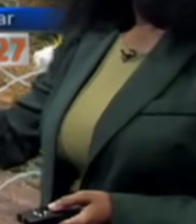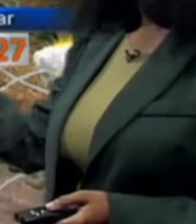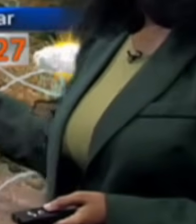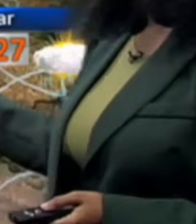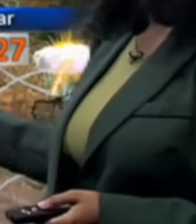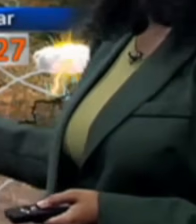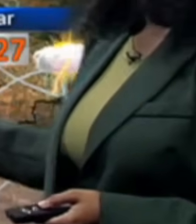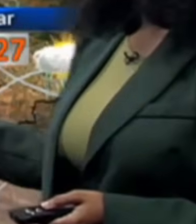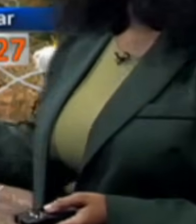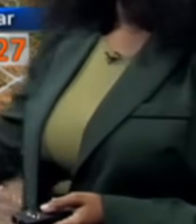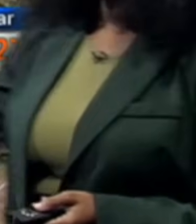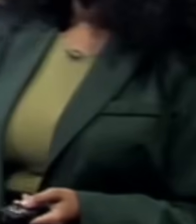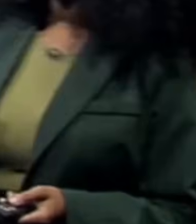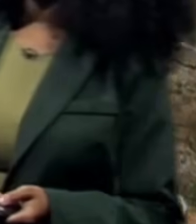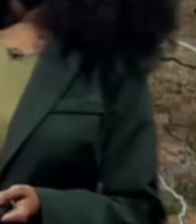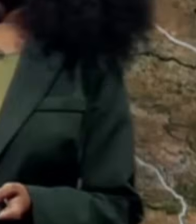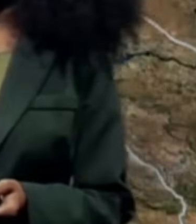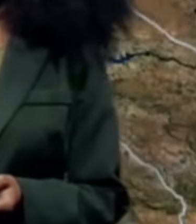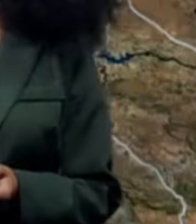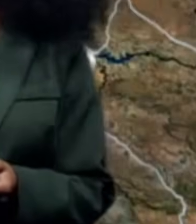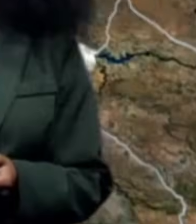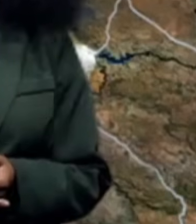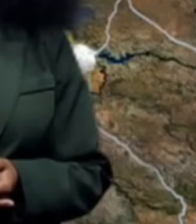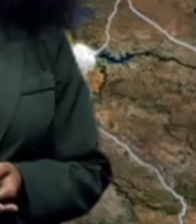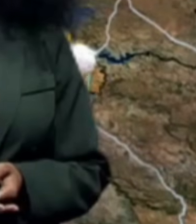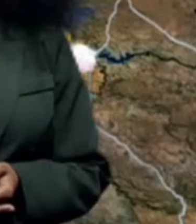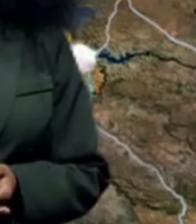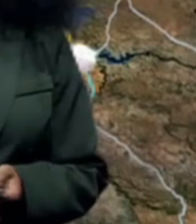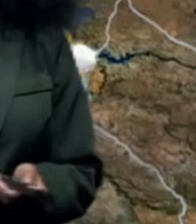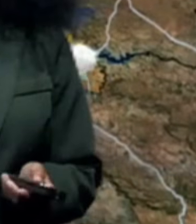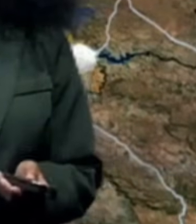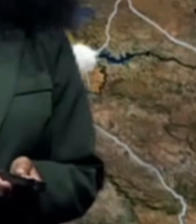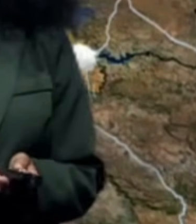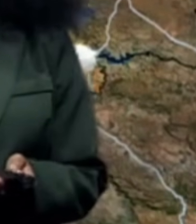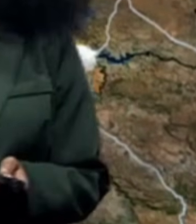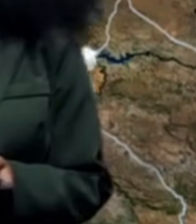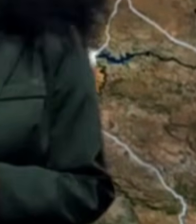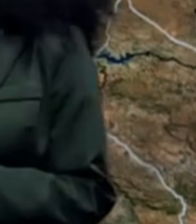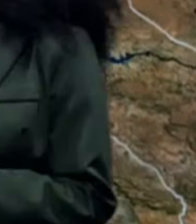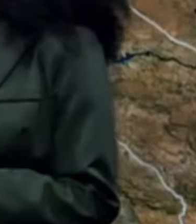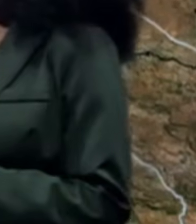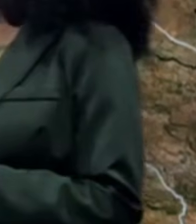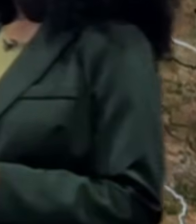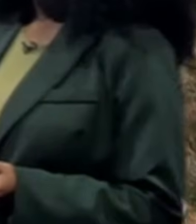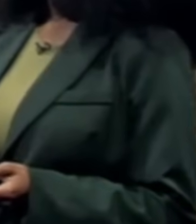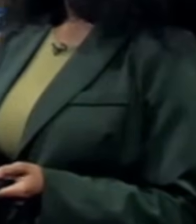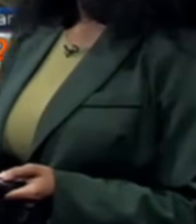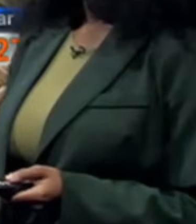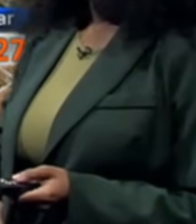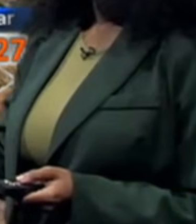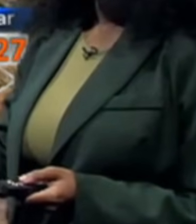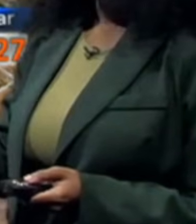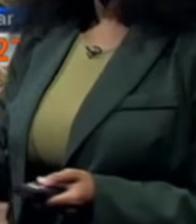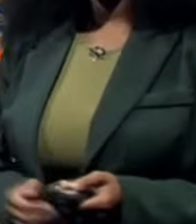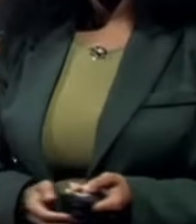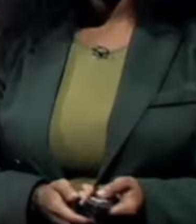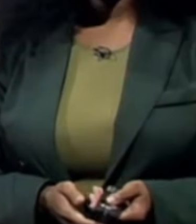mo provinceng go tla nna le pula fa re lebella Springbok go tla nna mogote ka digata di le 34 mo Thapameng Carnarvon ka digata